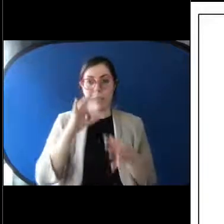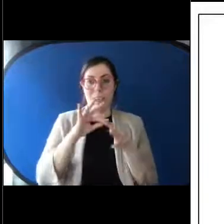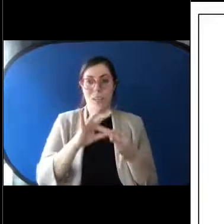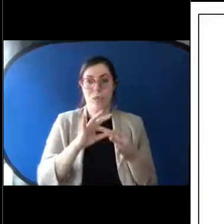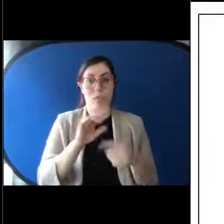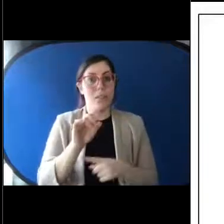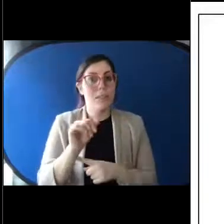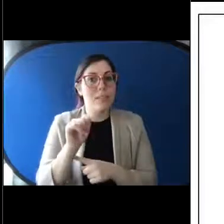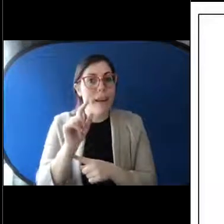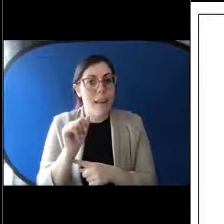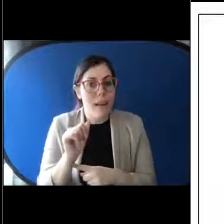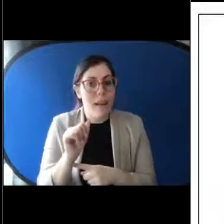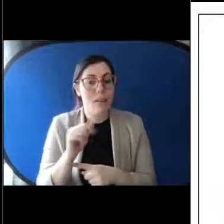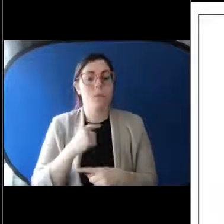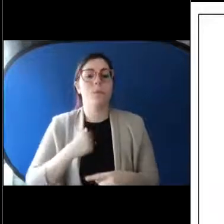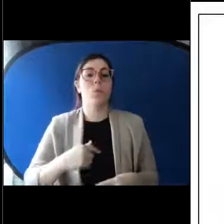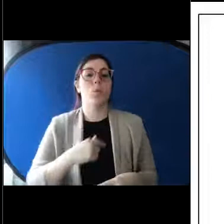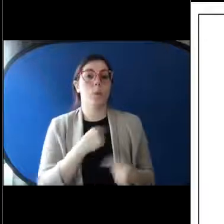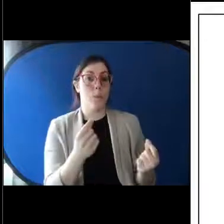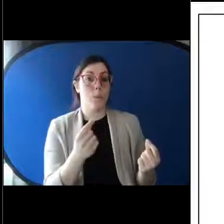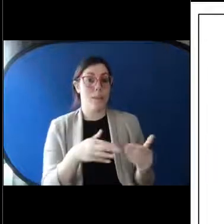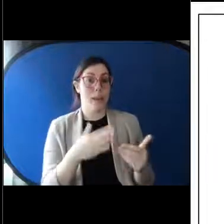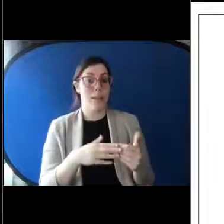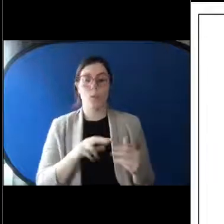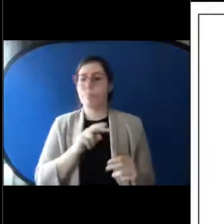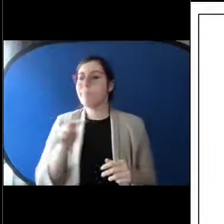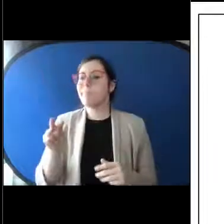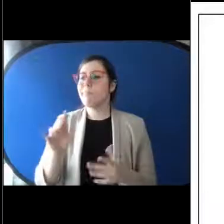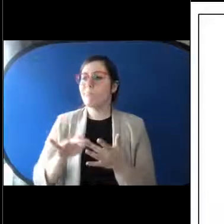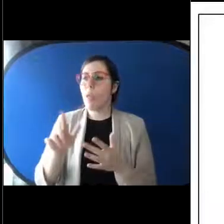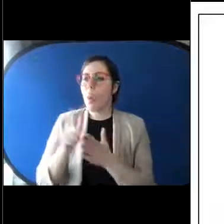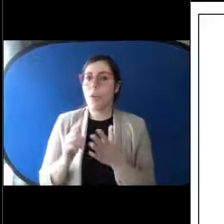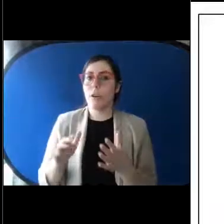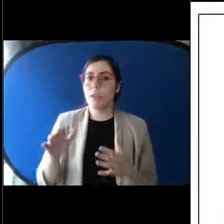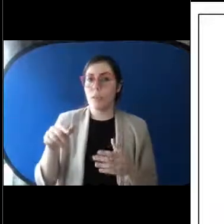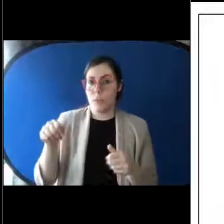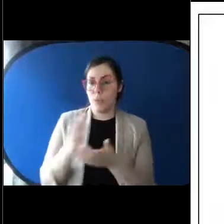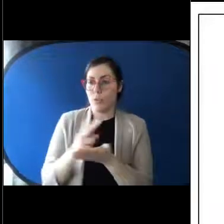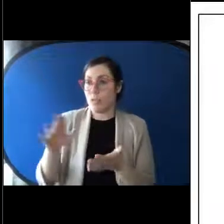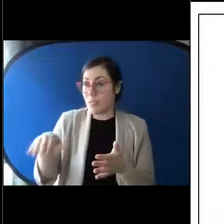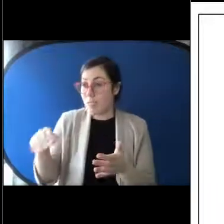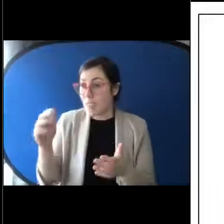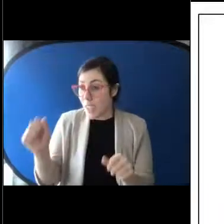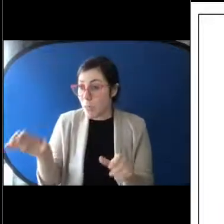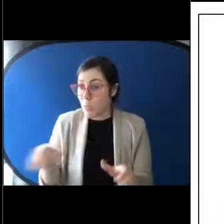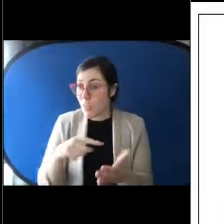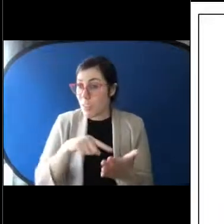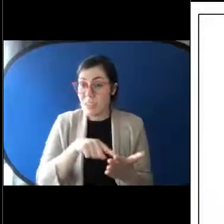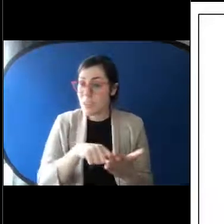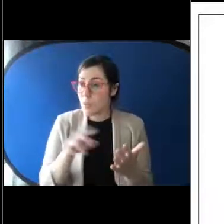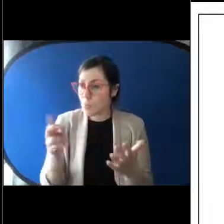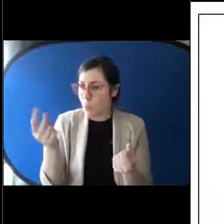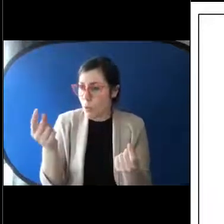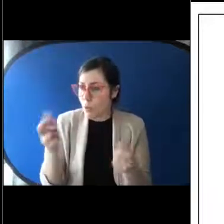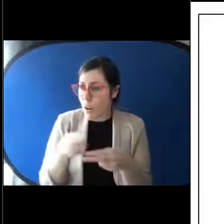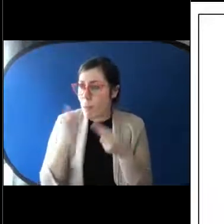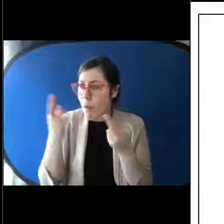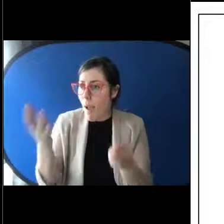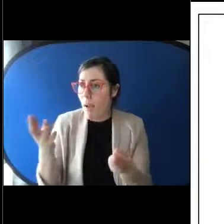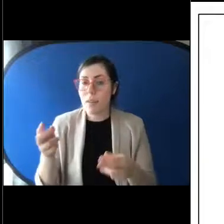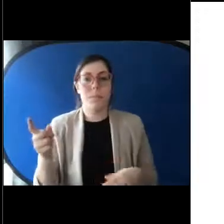And so we went to our university lawyers and we said to them, hey, we need to do this. What would you recommend? If you go to the next slide,